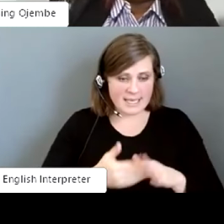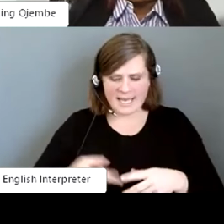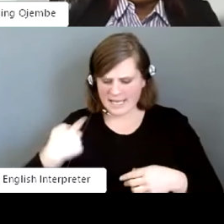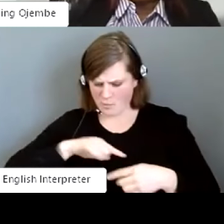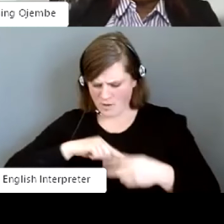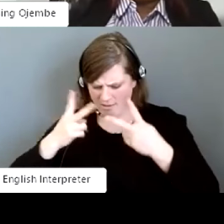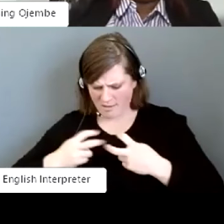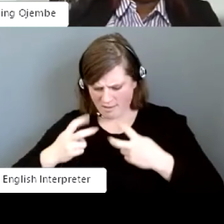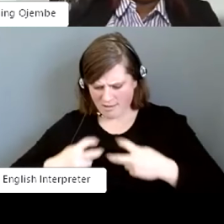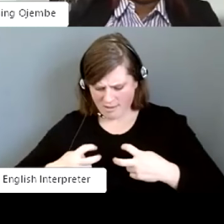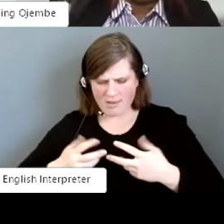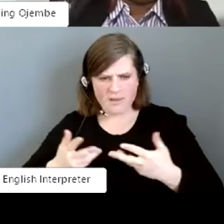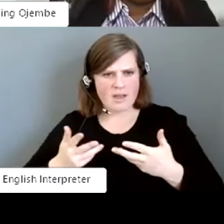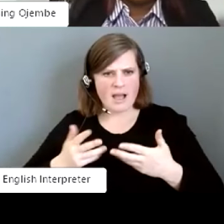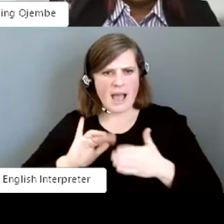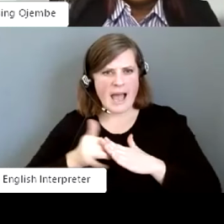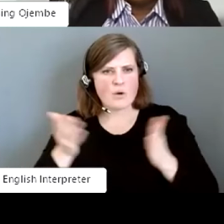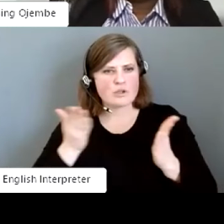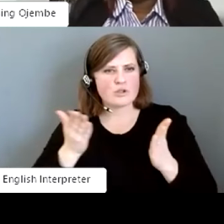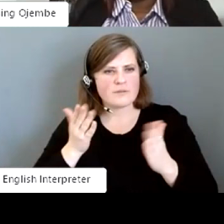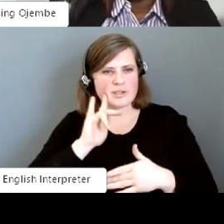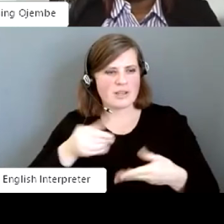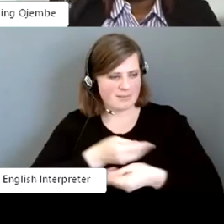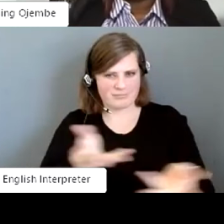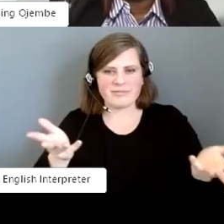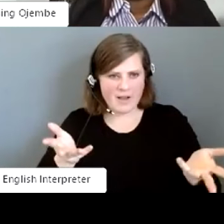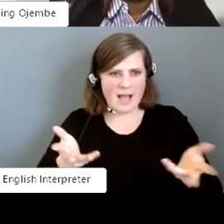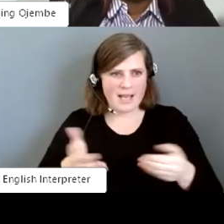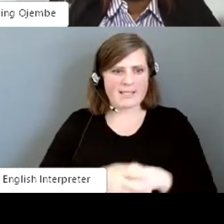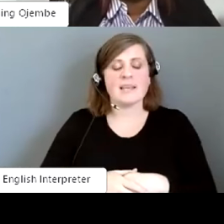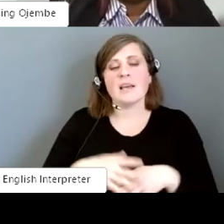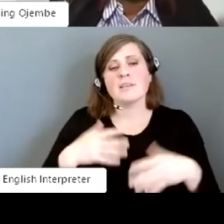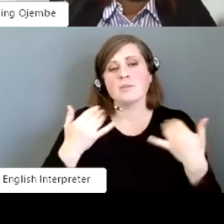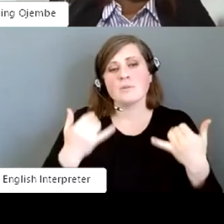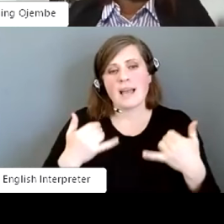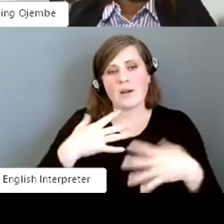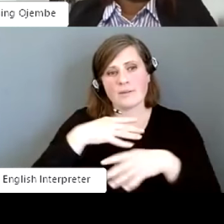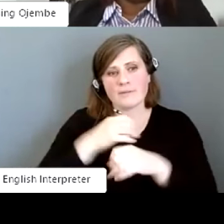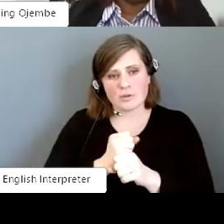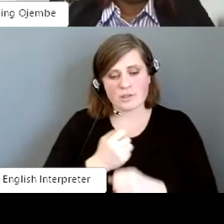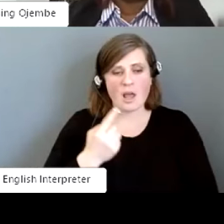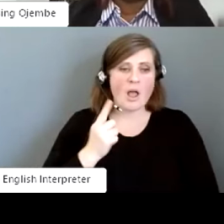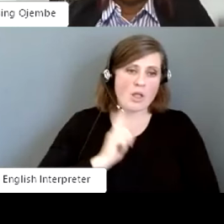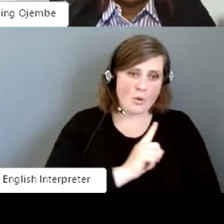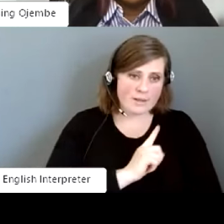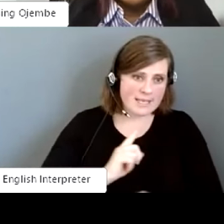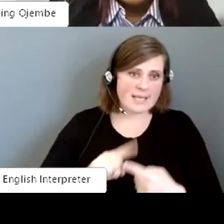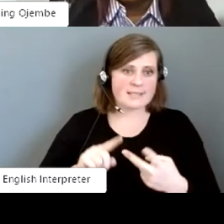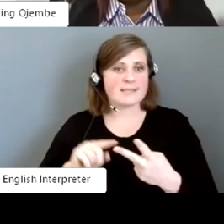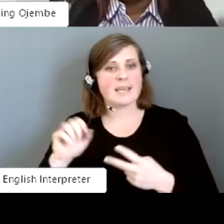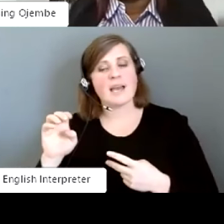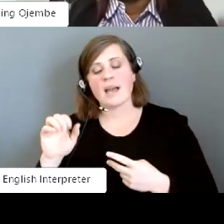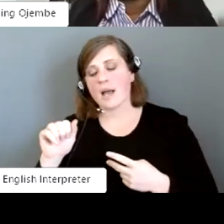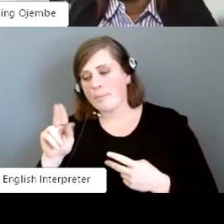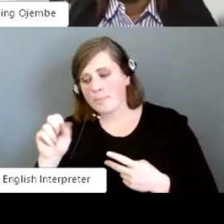we provide service. So in conclusion, to mitigate loneliness and continuous abuse and